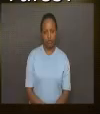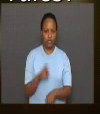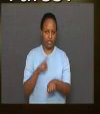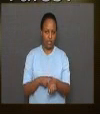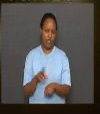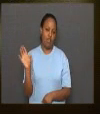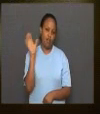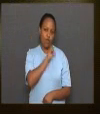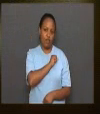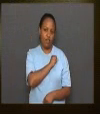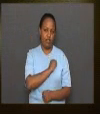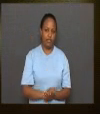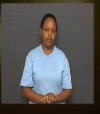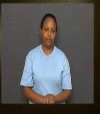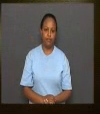Time's up!